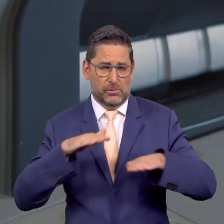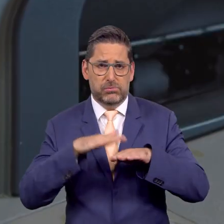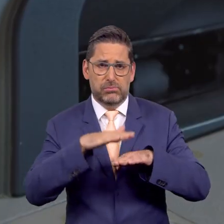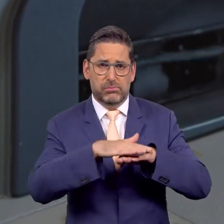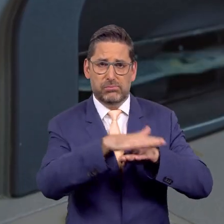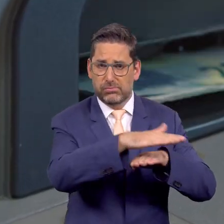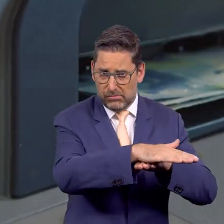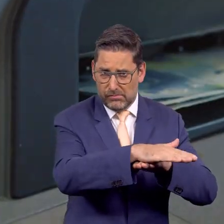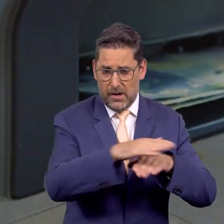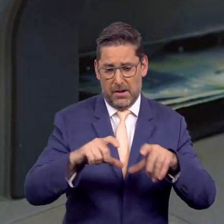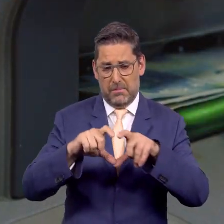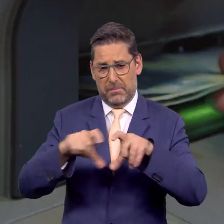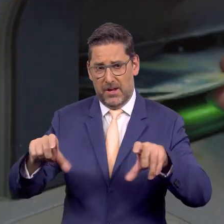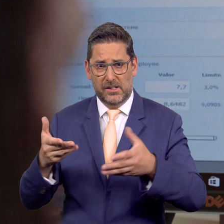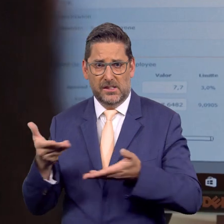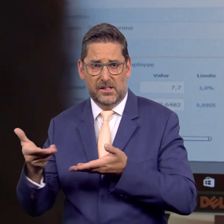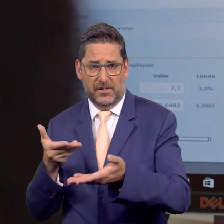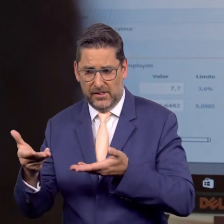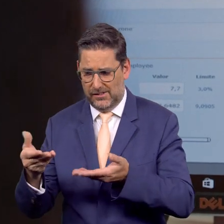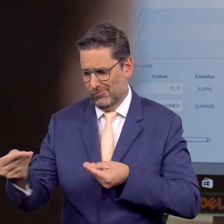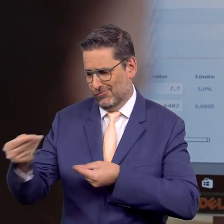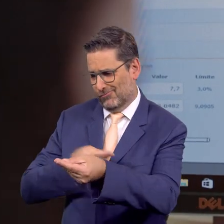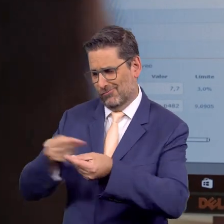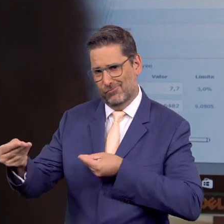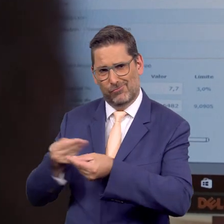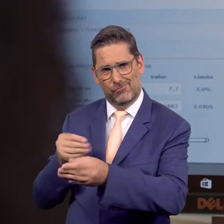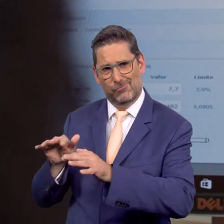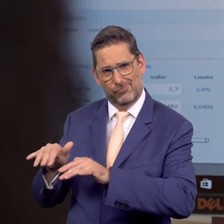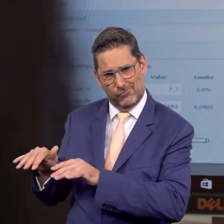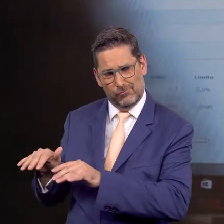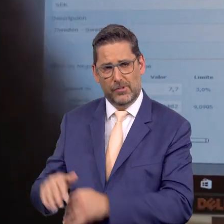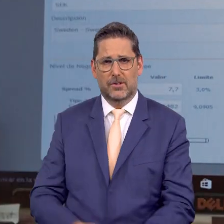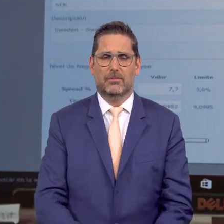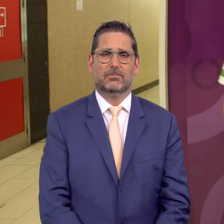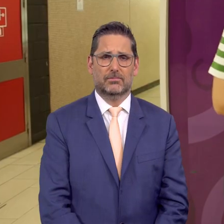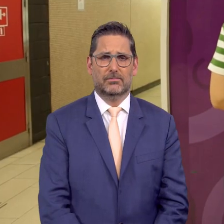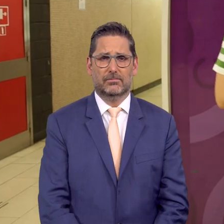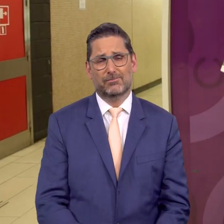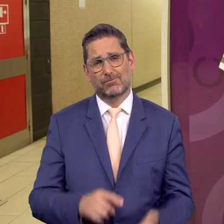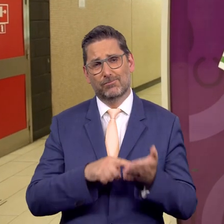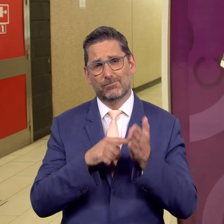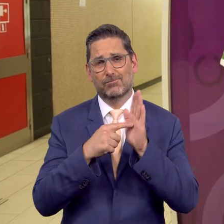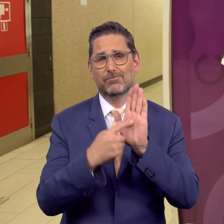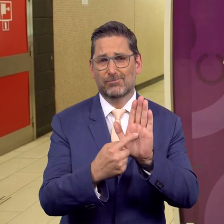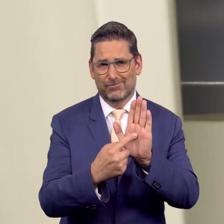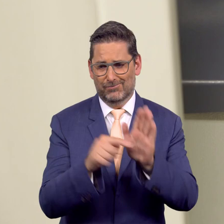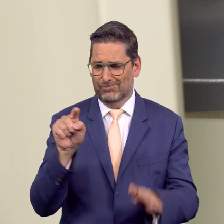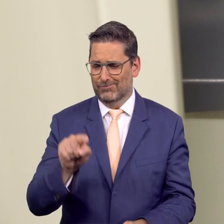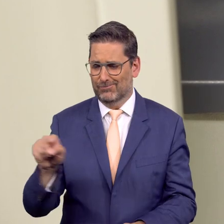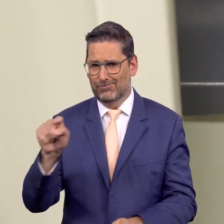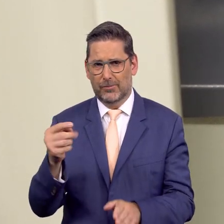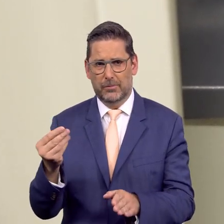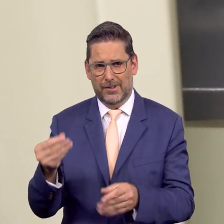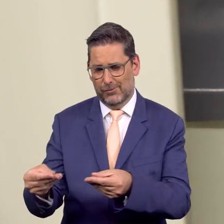services, banking services, e-commerce. For instance, ATMs will all have